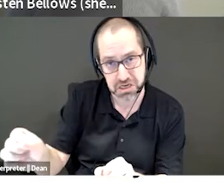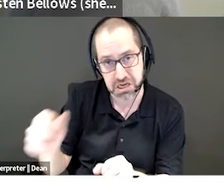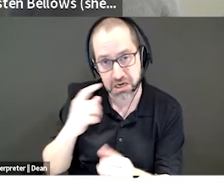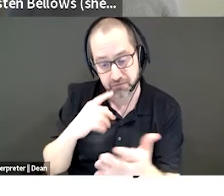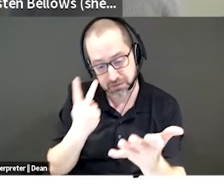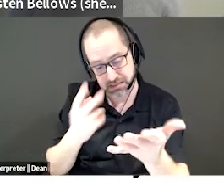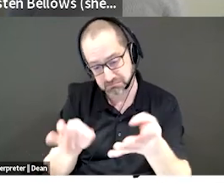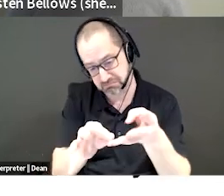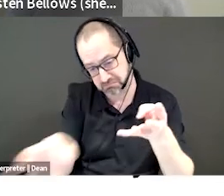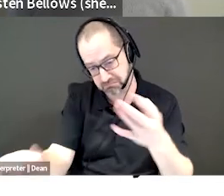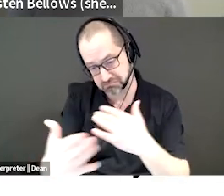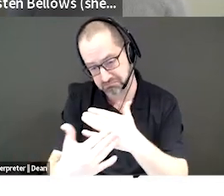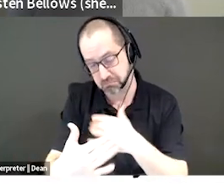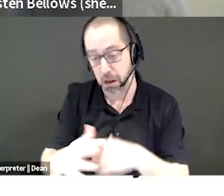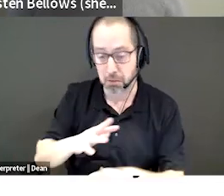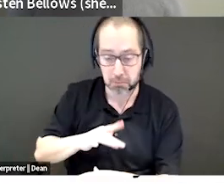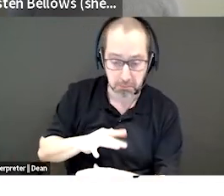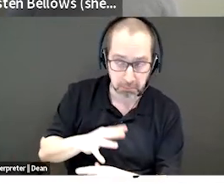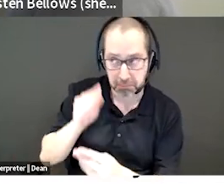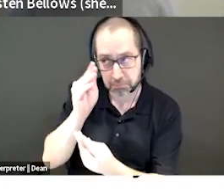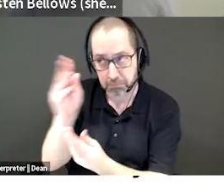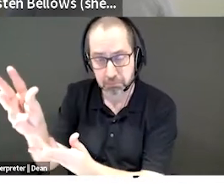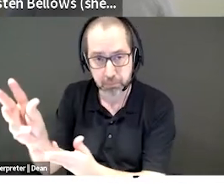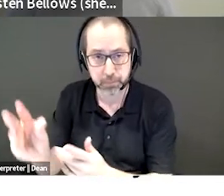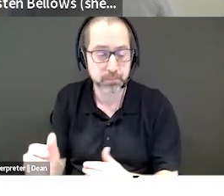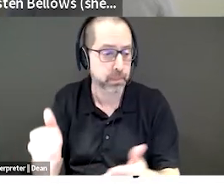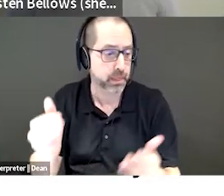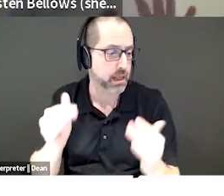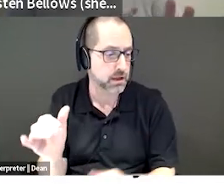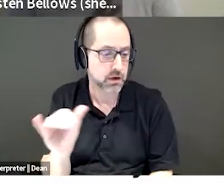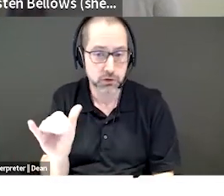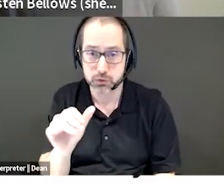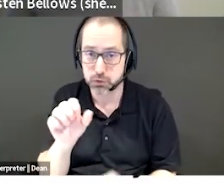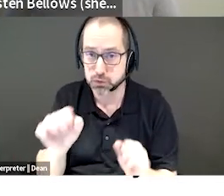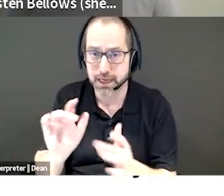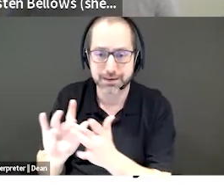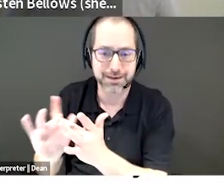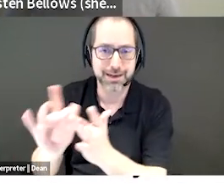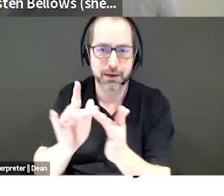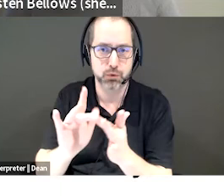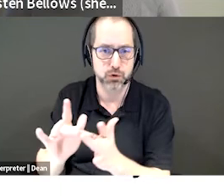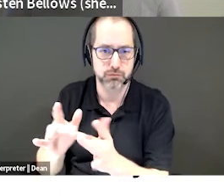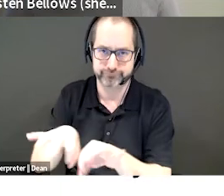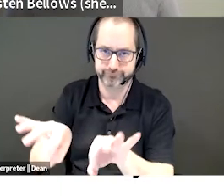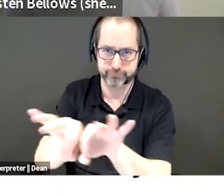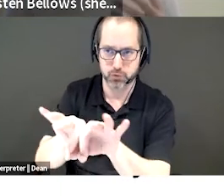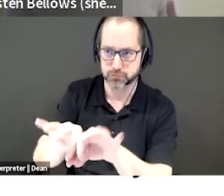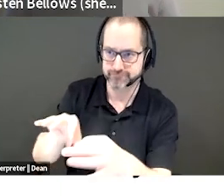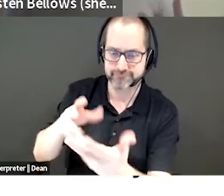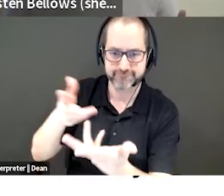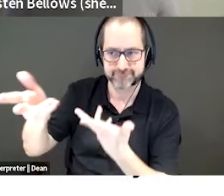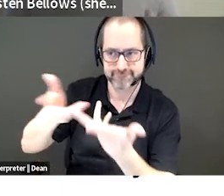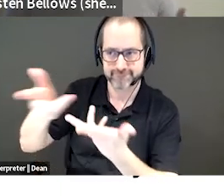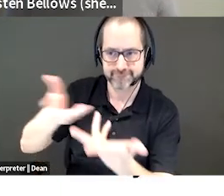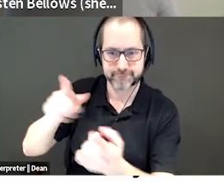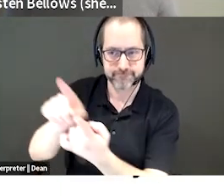And then also you can network. So the more you meet different people and they get